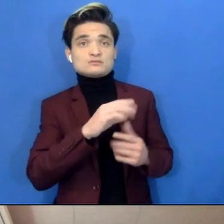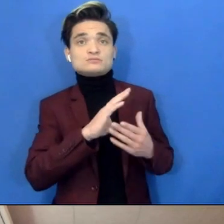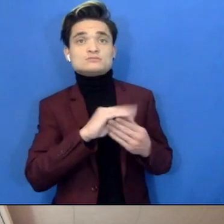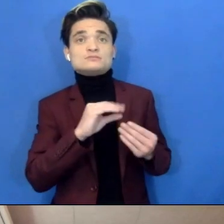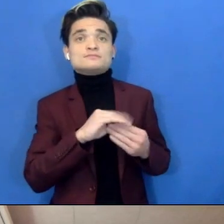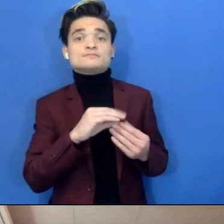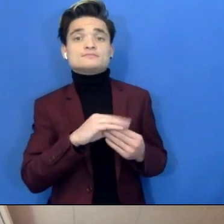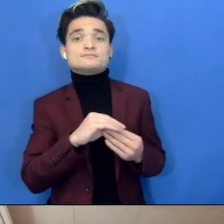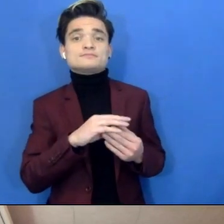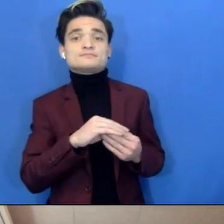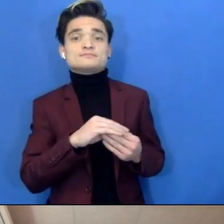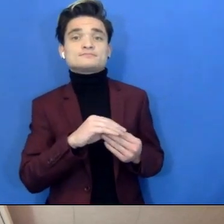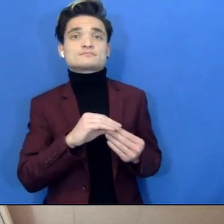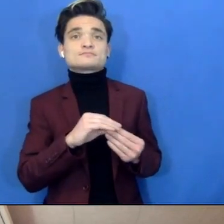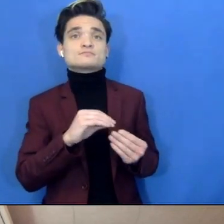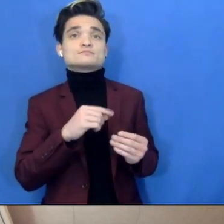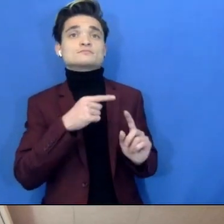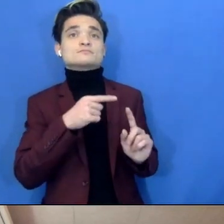Impro, you can train